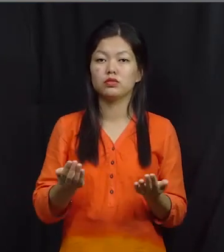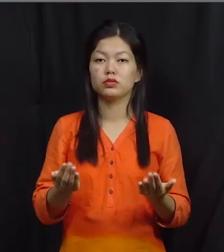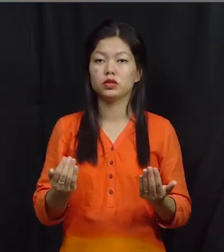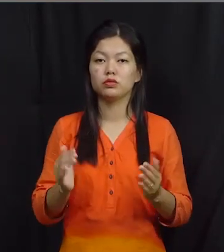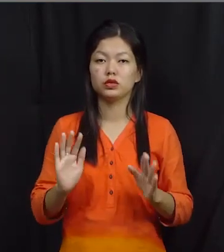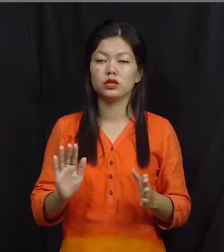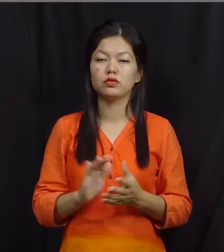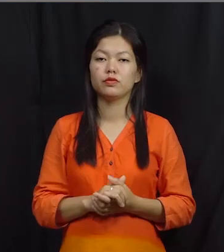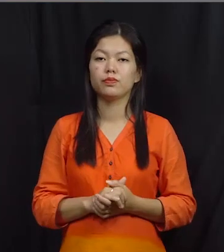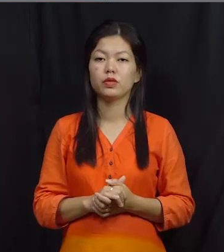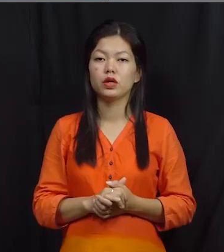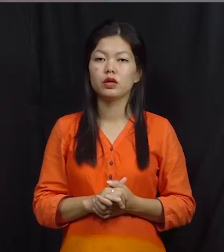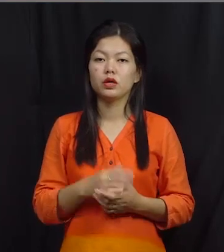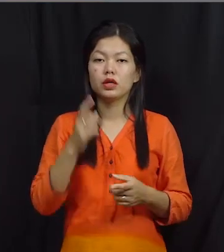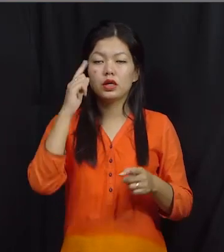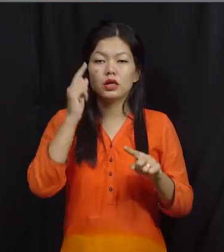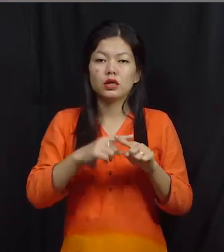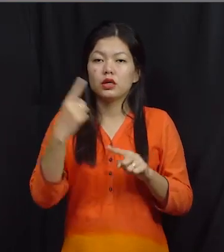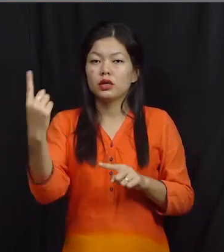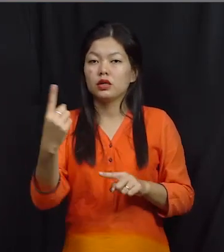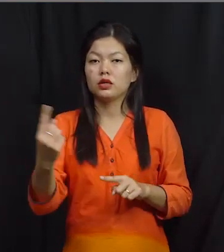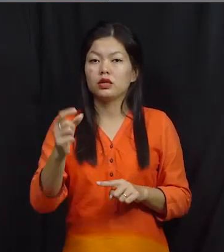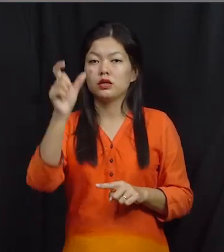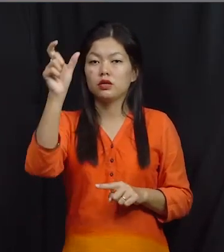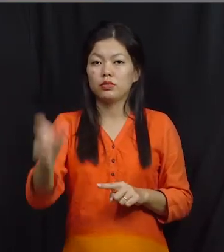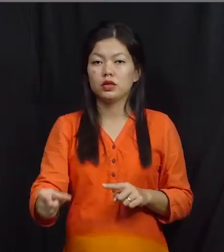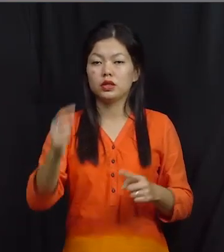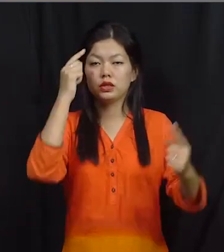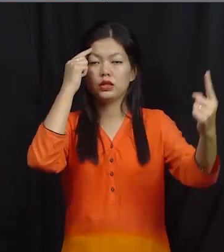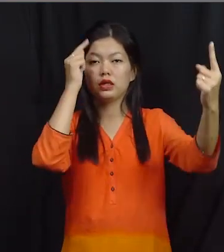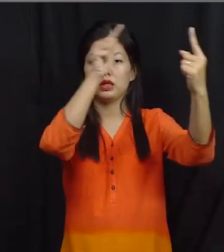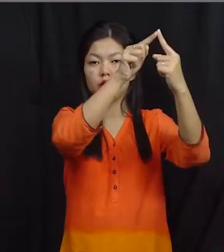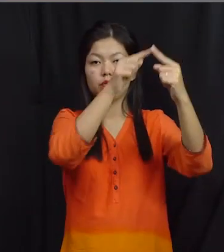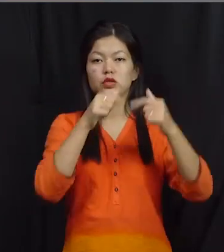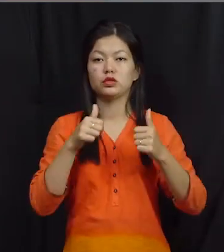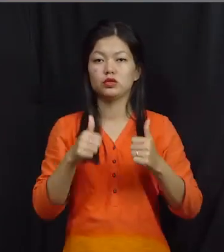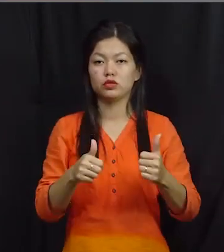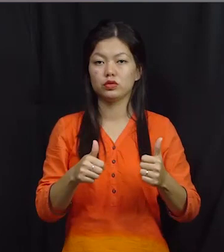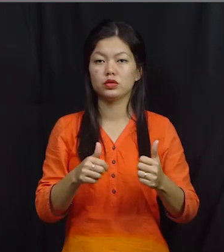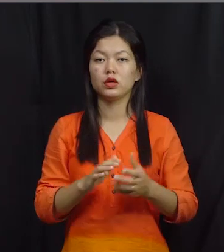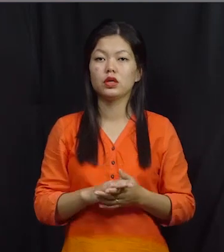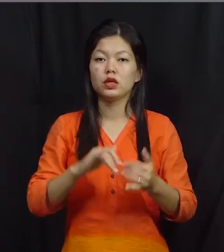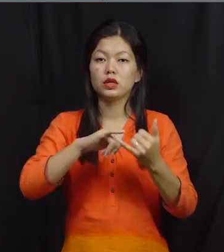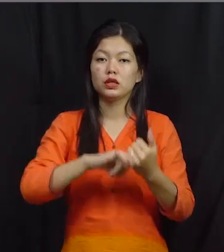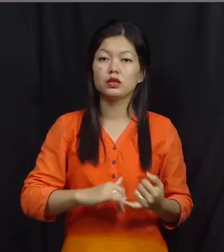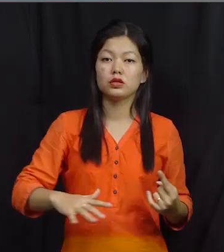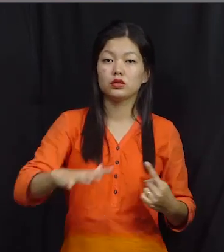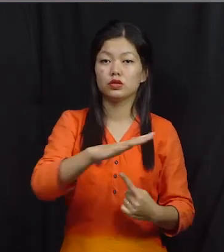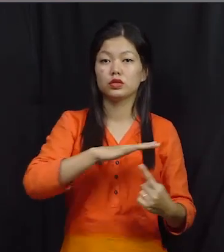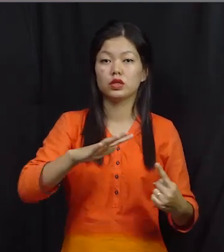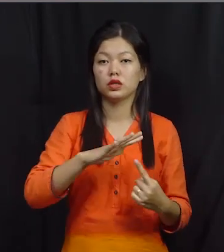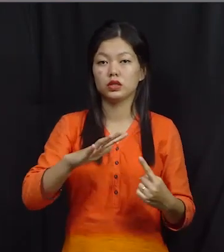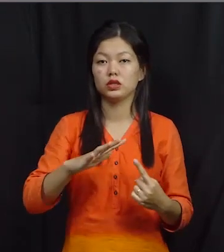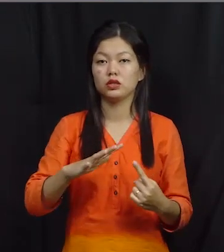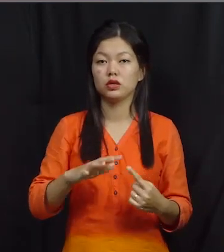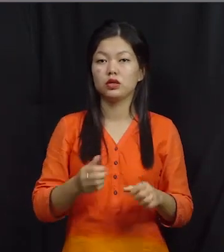imagine a society where the people are not educated or not learned, then that kind of society will be very barbaric